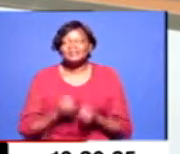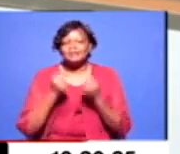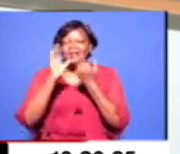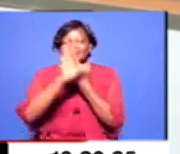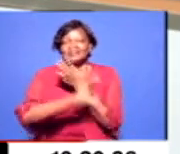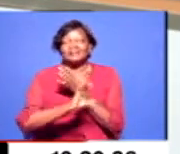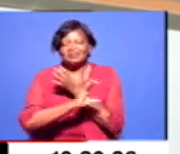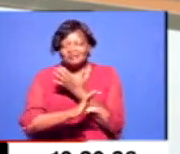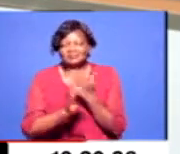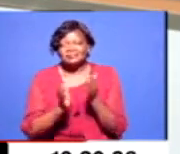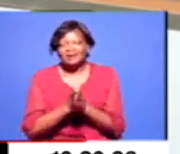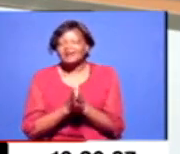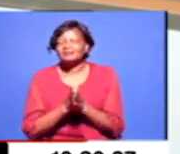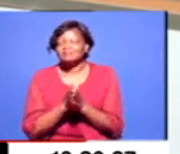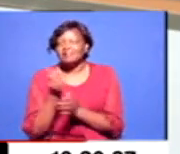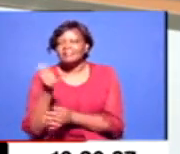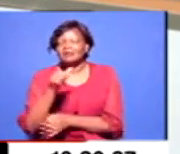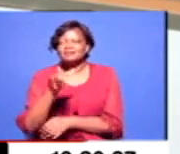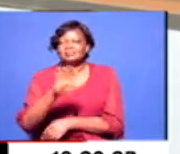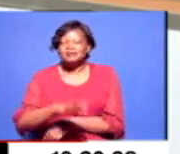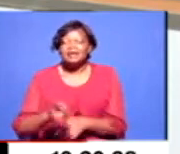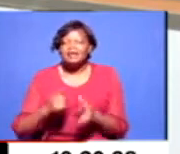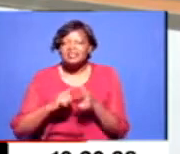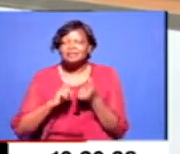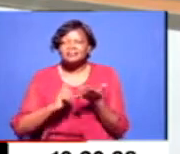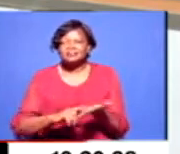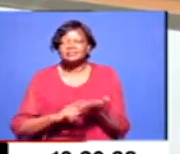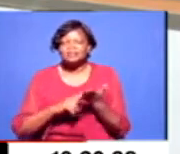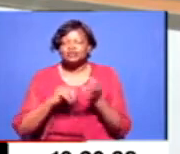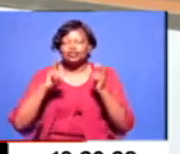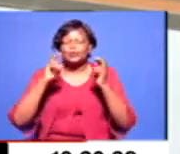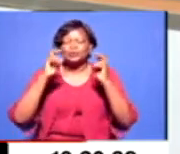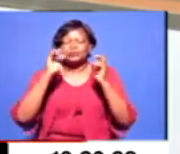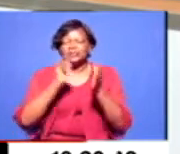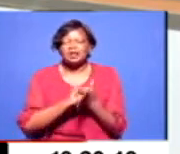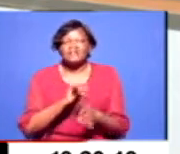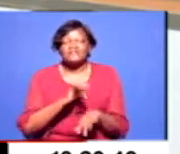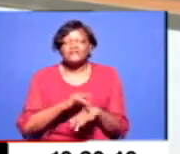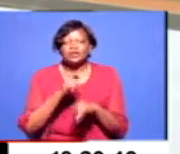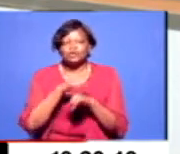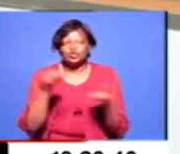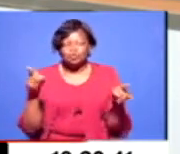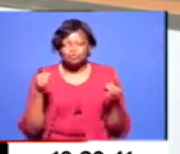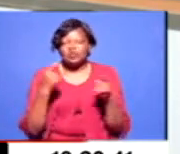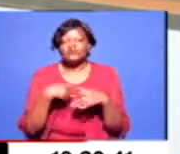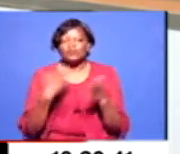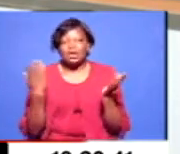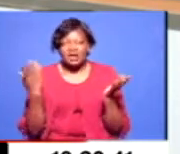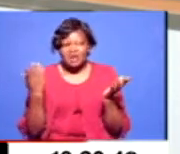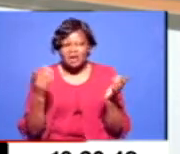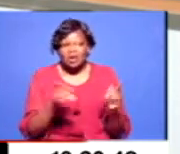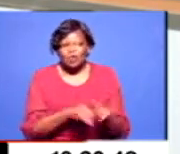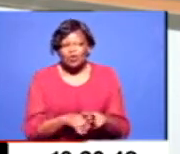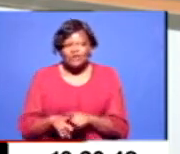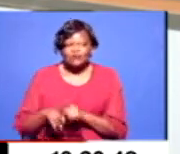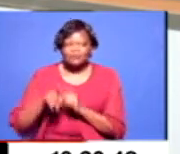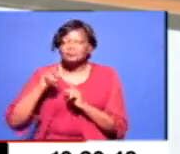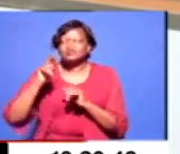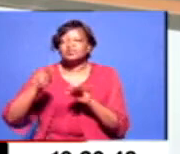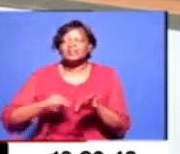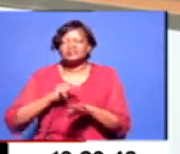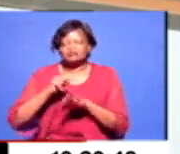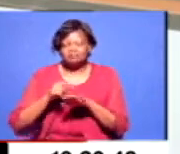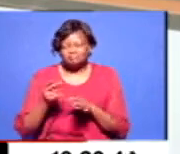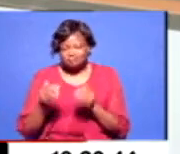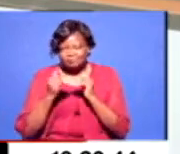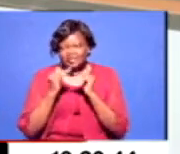and in real time, and also discussing topical issues that affect you wherever you are, on even on a national scale.